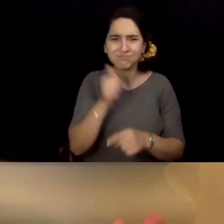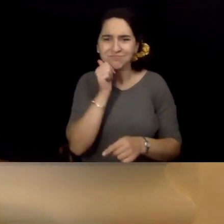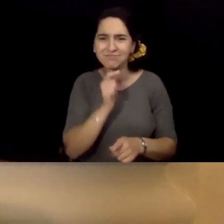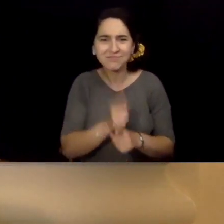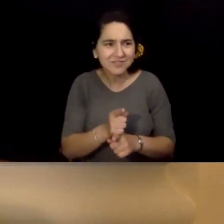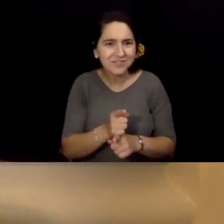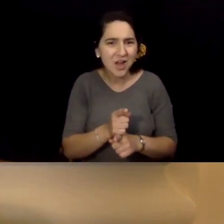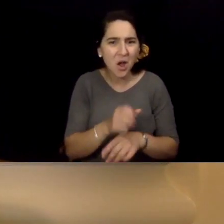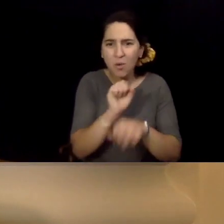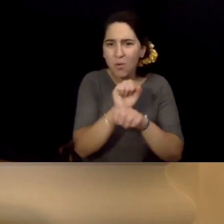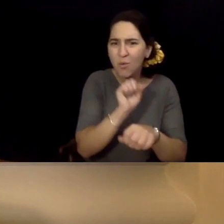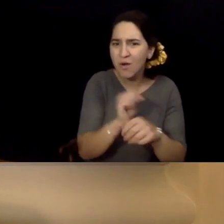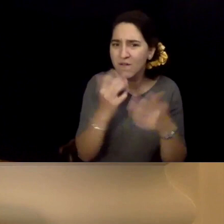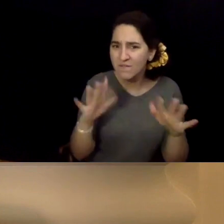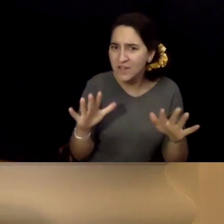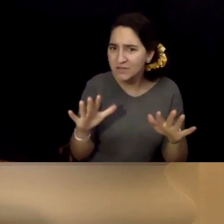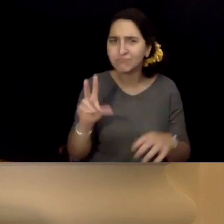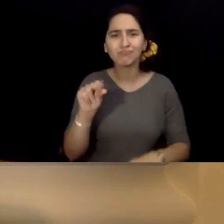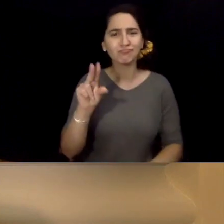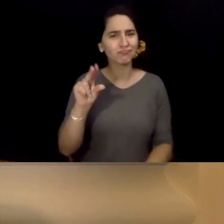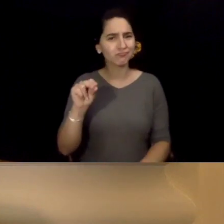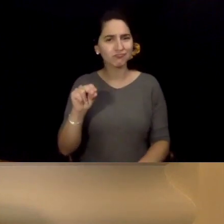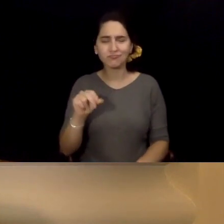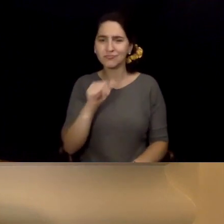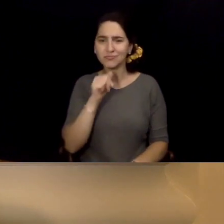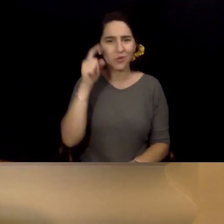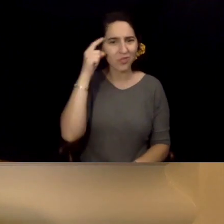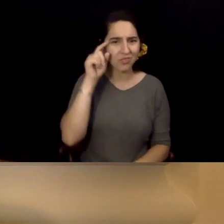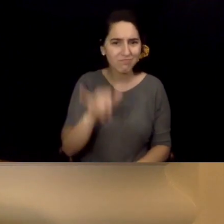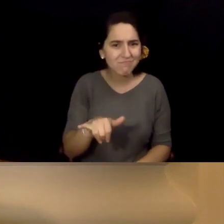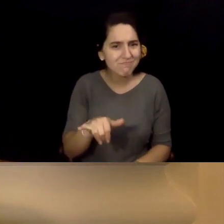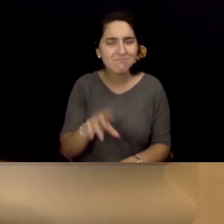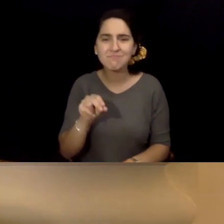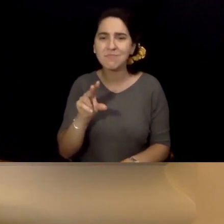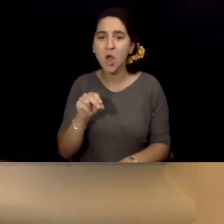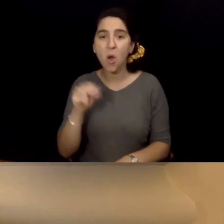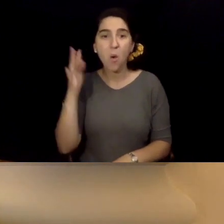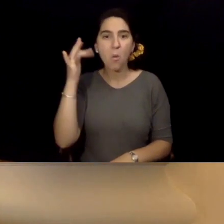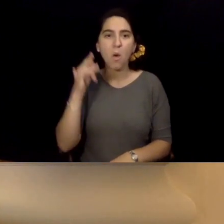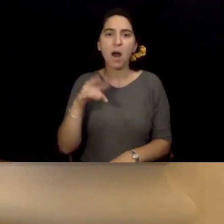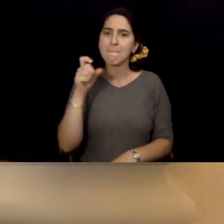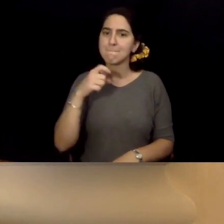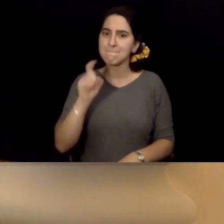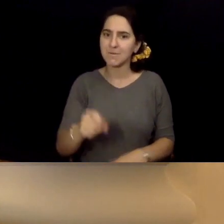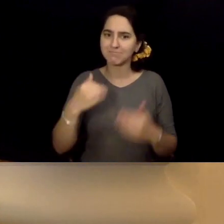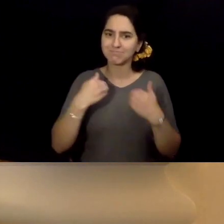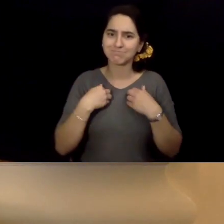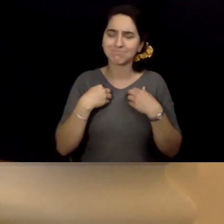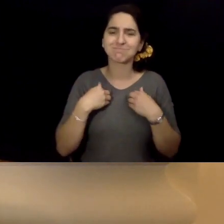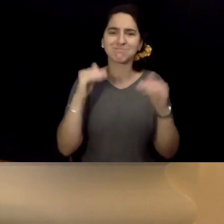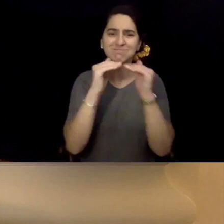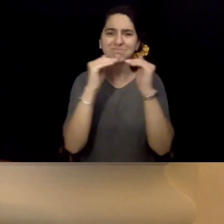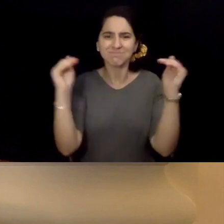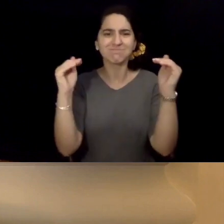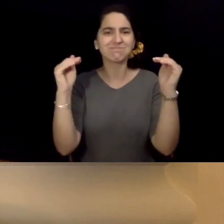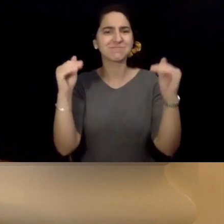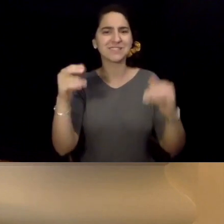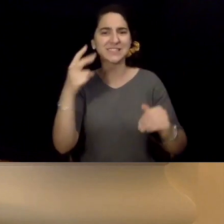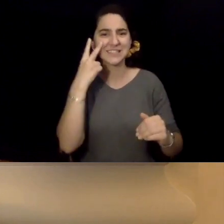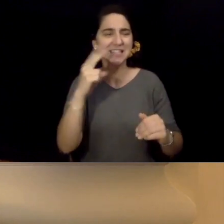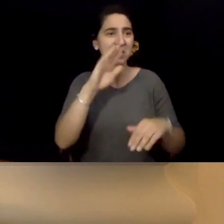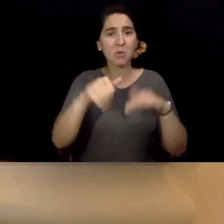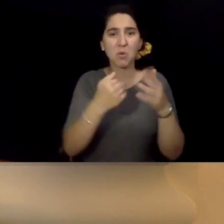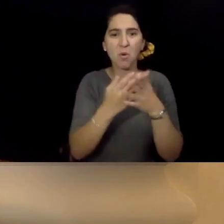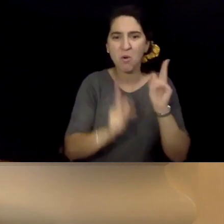Brothers and sisters, do not think that we are finished. We will never be finished until the light of justice is lit behind every